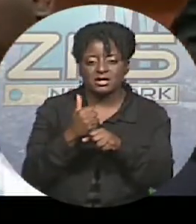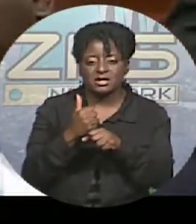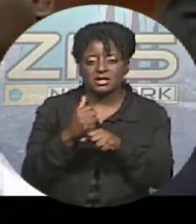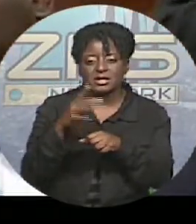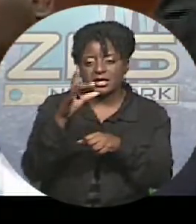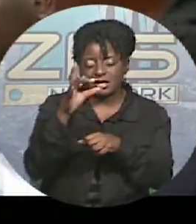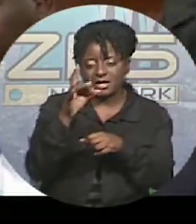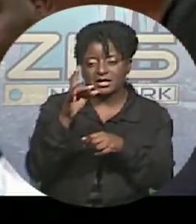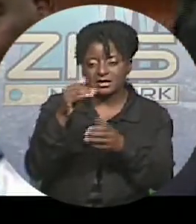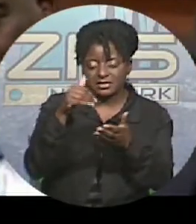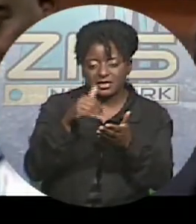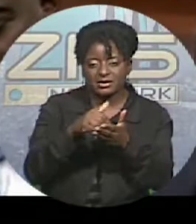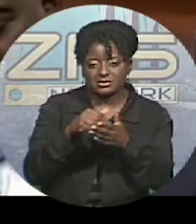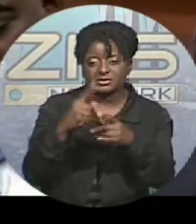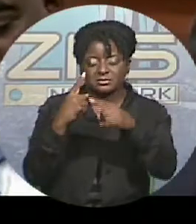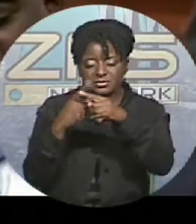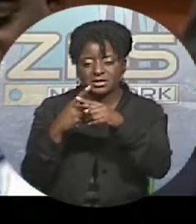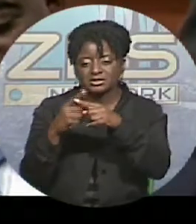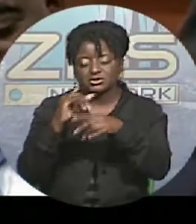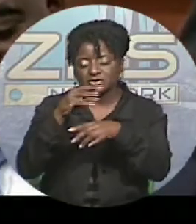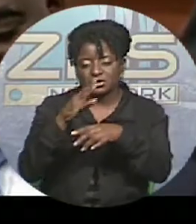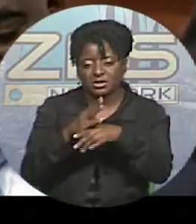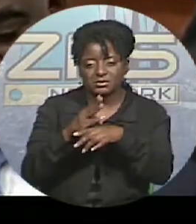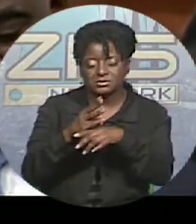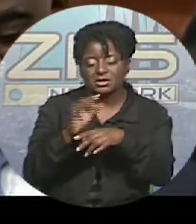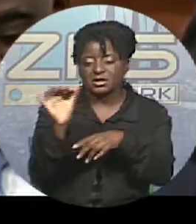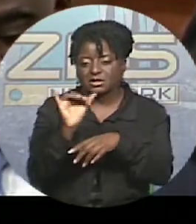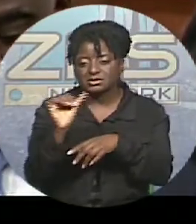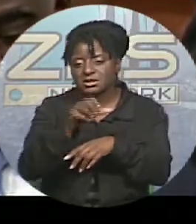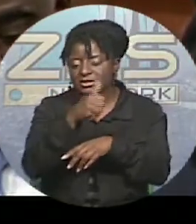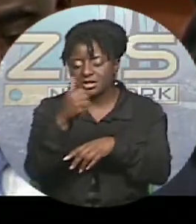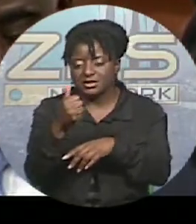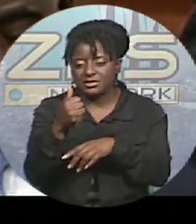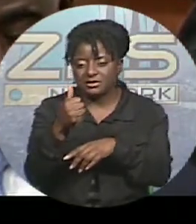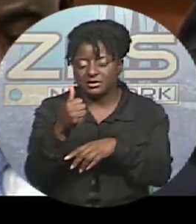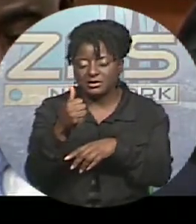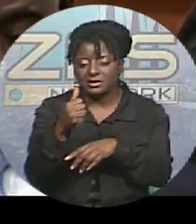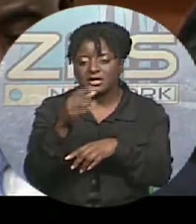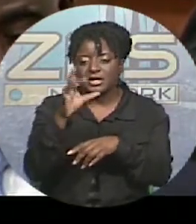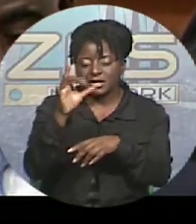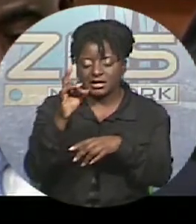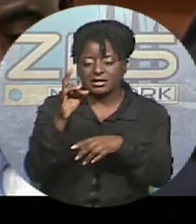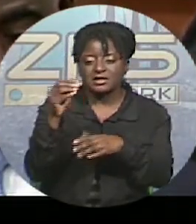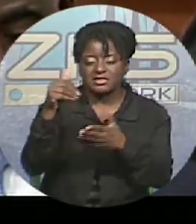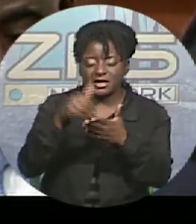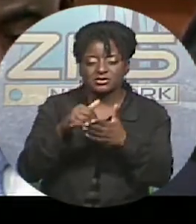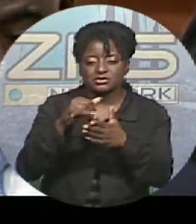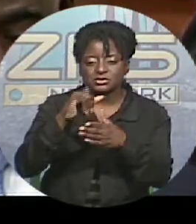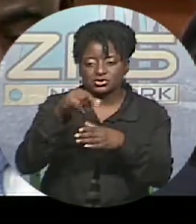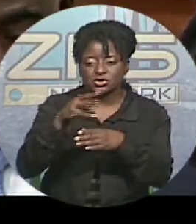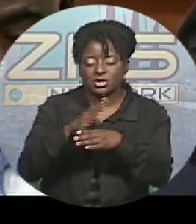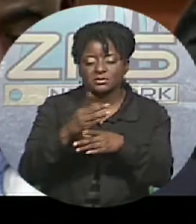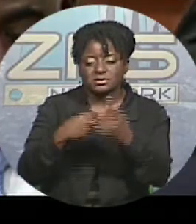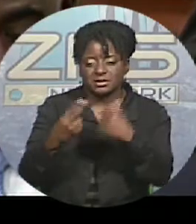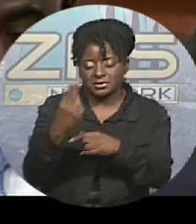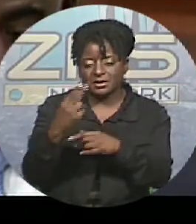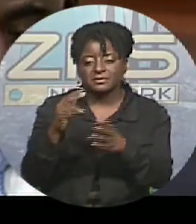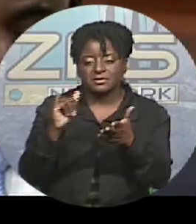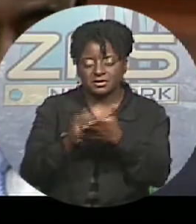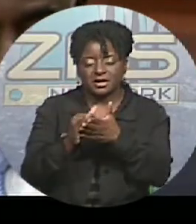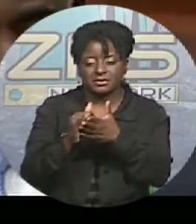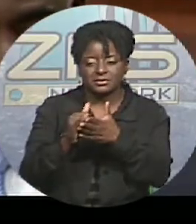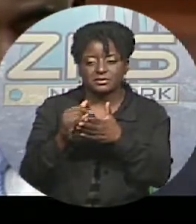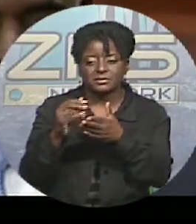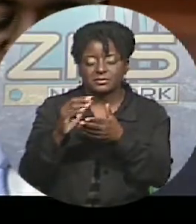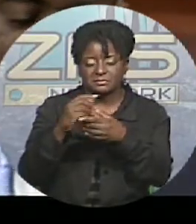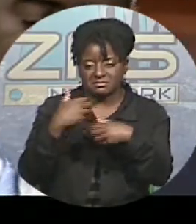Mr. Speaker, a basic minimum of another 8,000 jobs. So that's going to make 16,000, Mr. Speaker. But